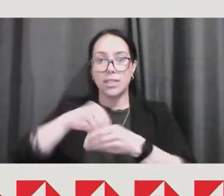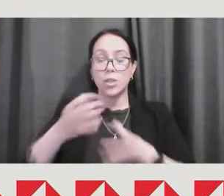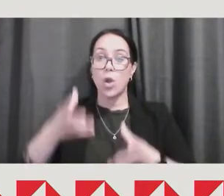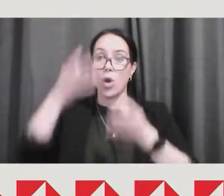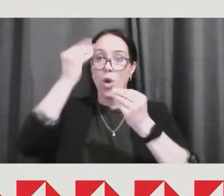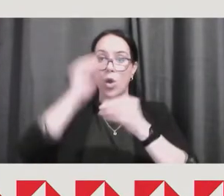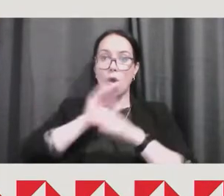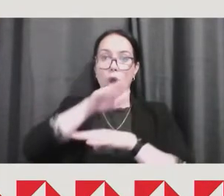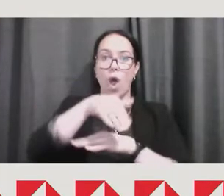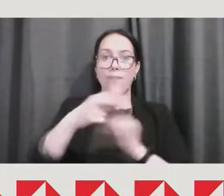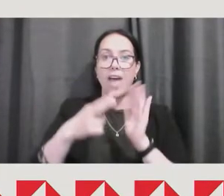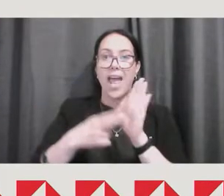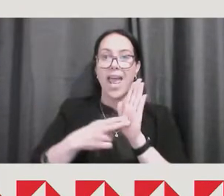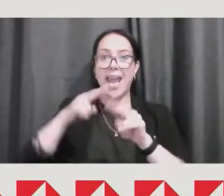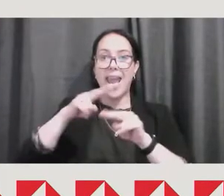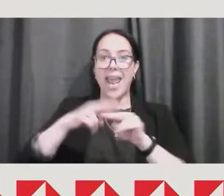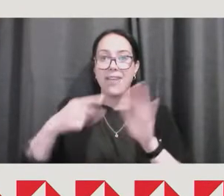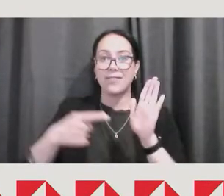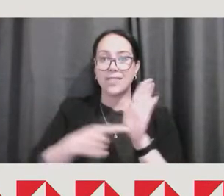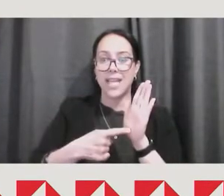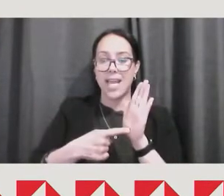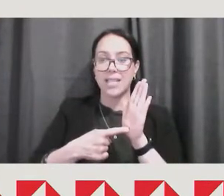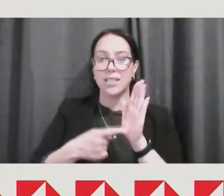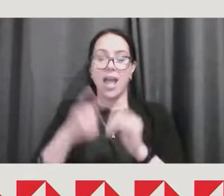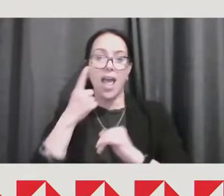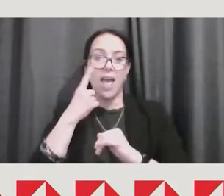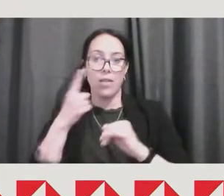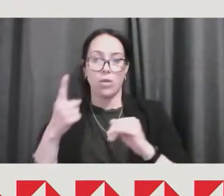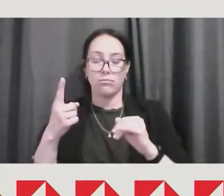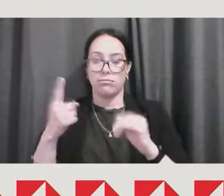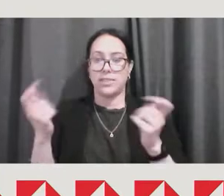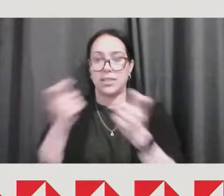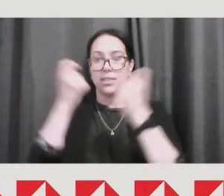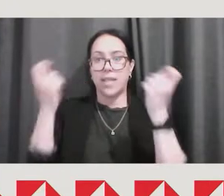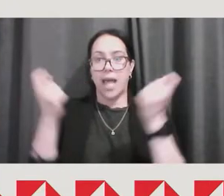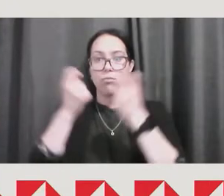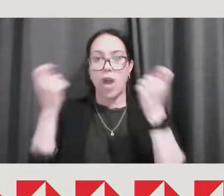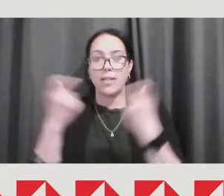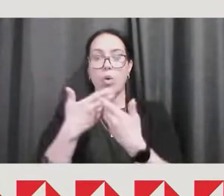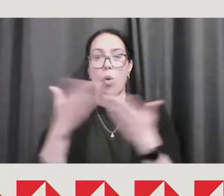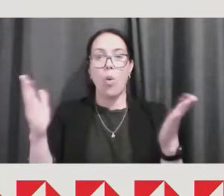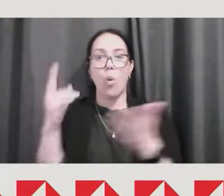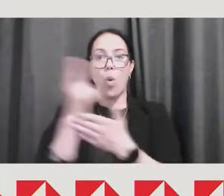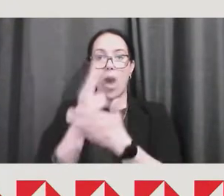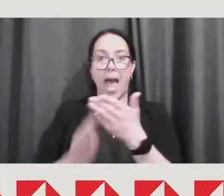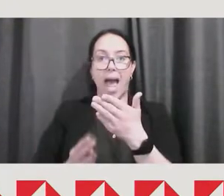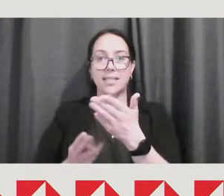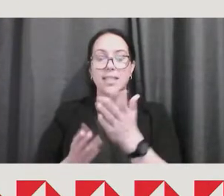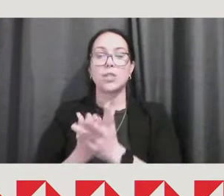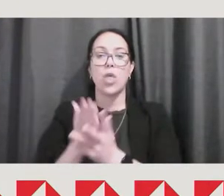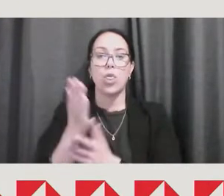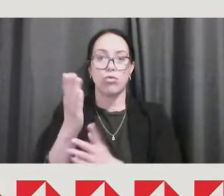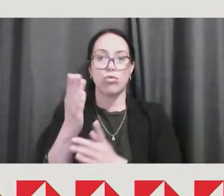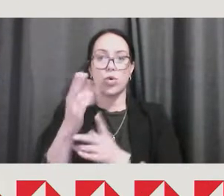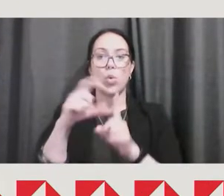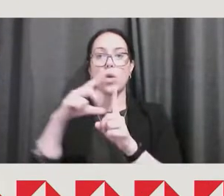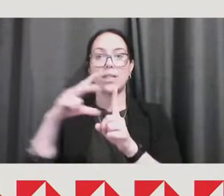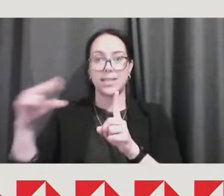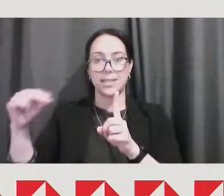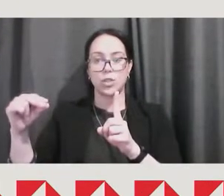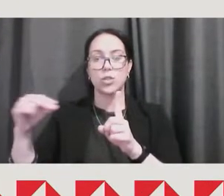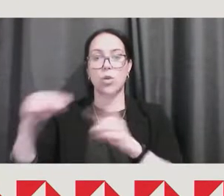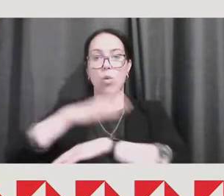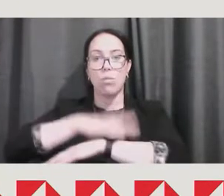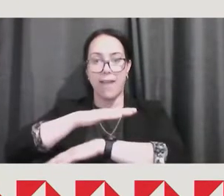explore new ways to promote and celebrate Pacific artists of all genres through digital platforms teen Pacifica artists explored and